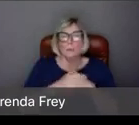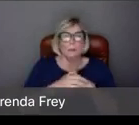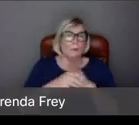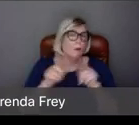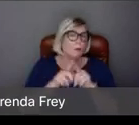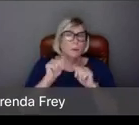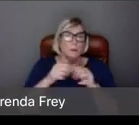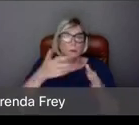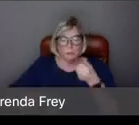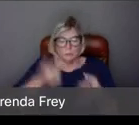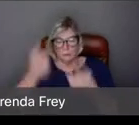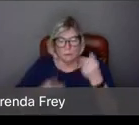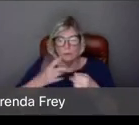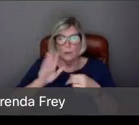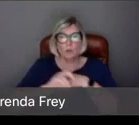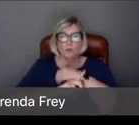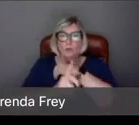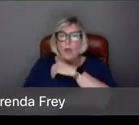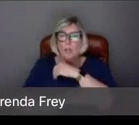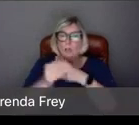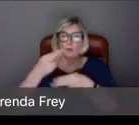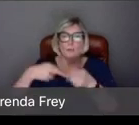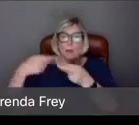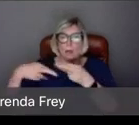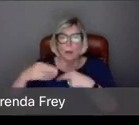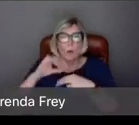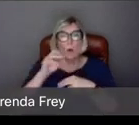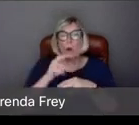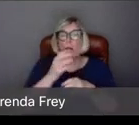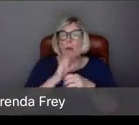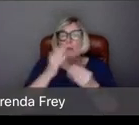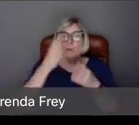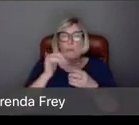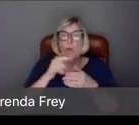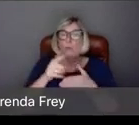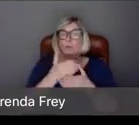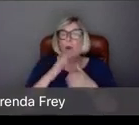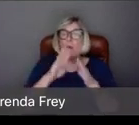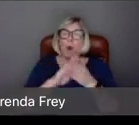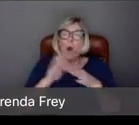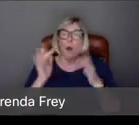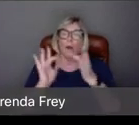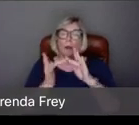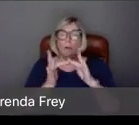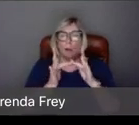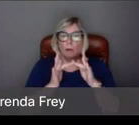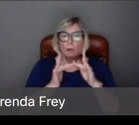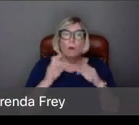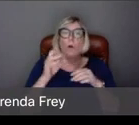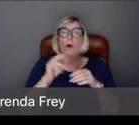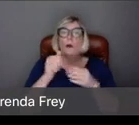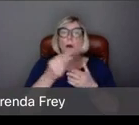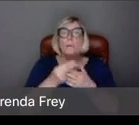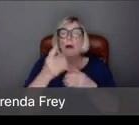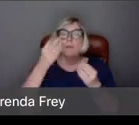also go through your trash or recycling, or they can obtain information that you have shared online, or they can purchase information